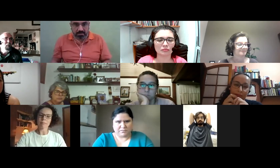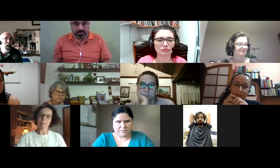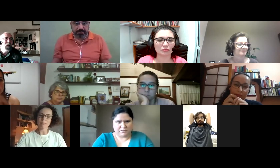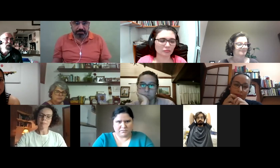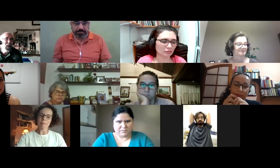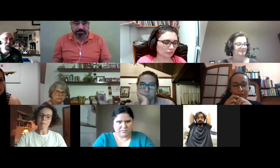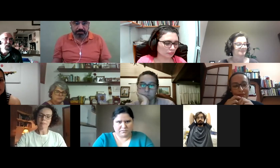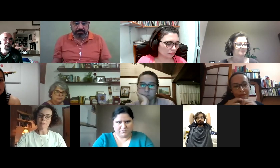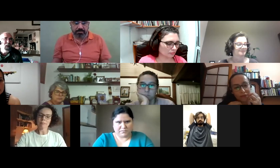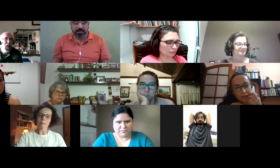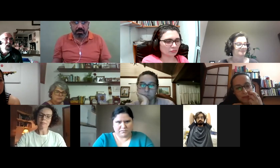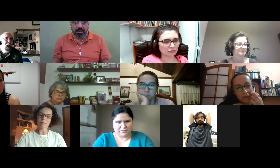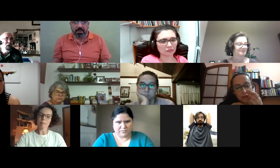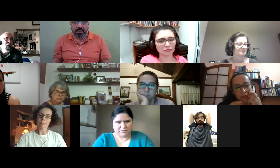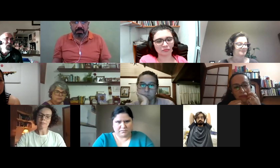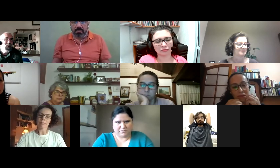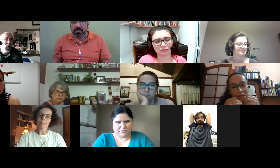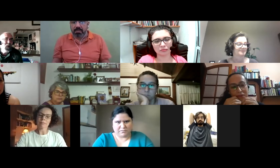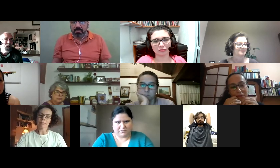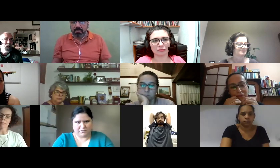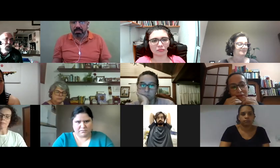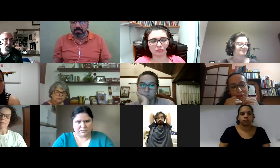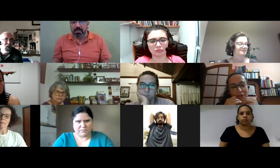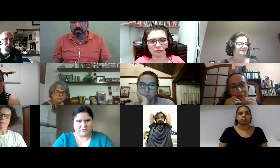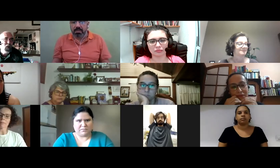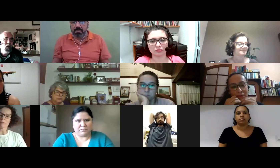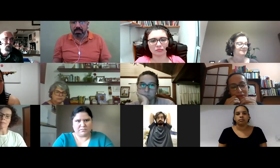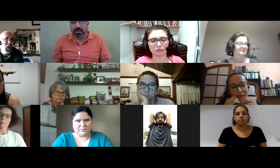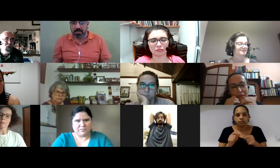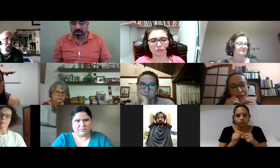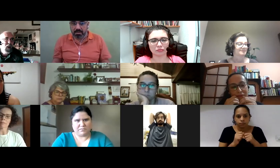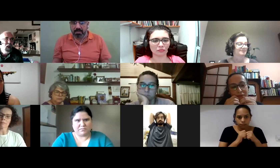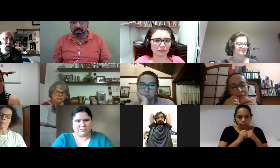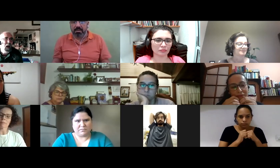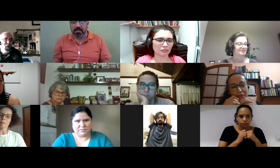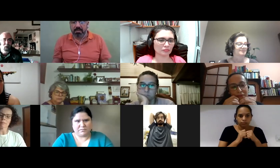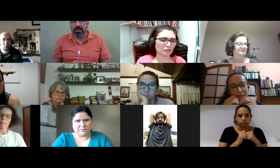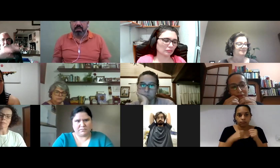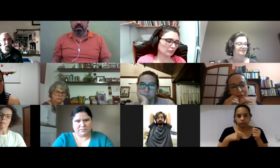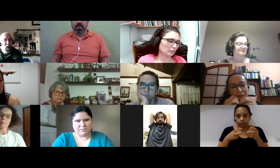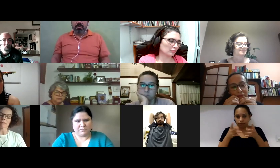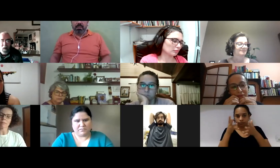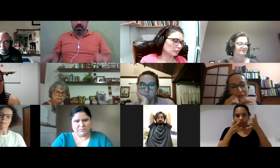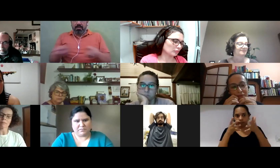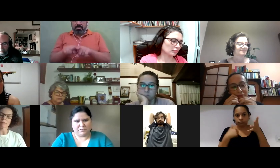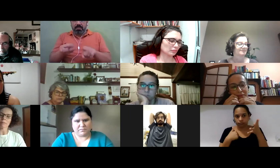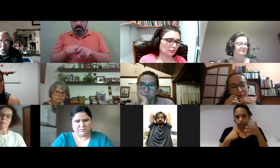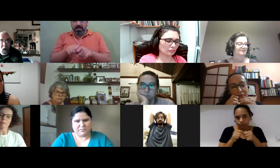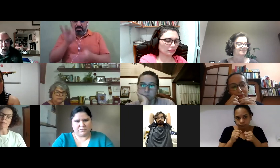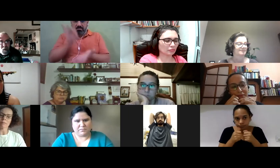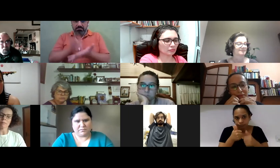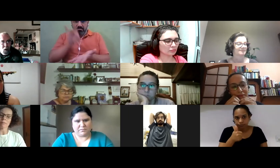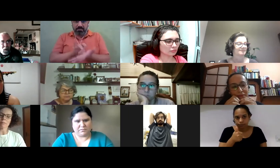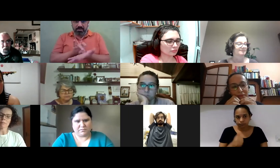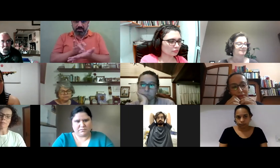I'm really just I'm focusing on this identification of the contradiction for really what I